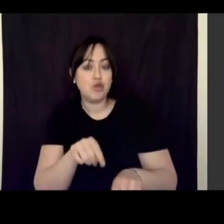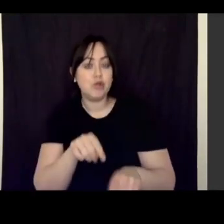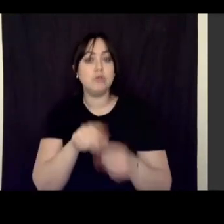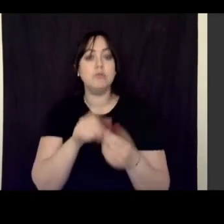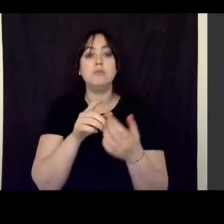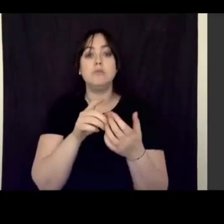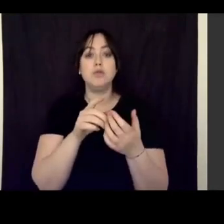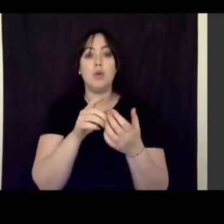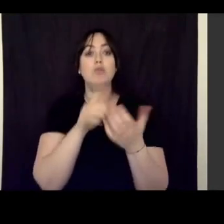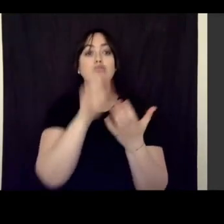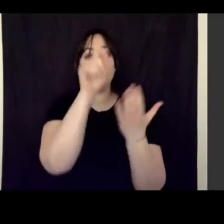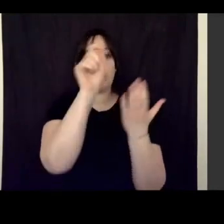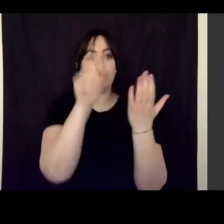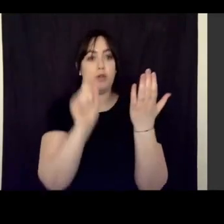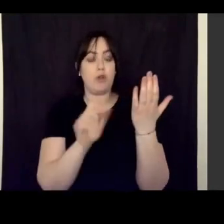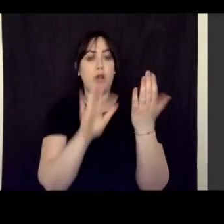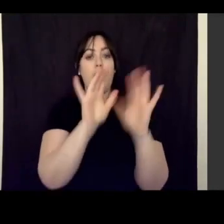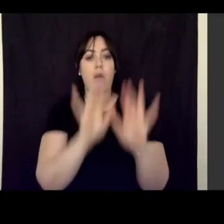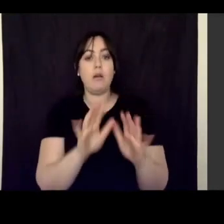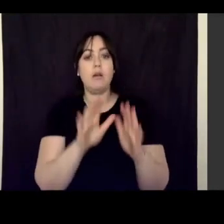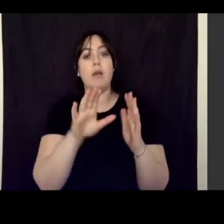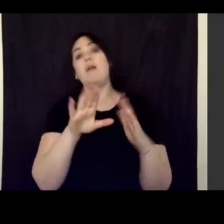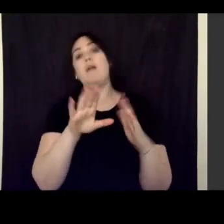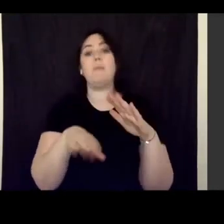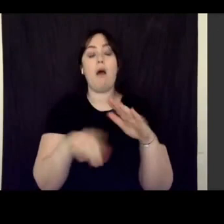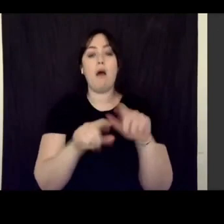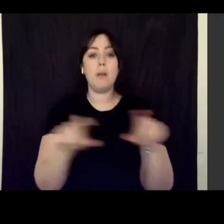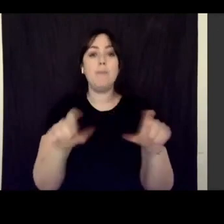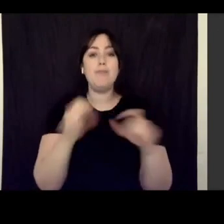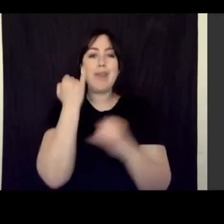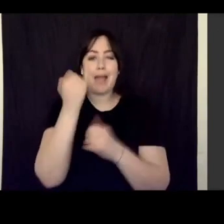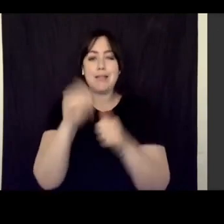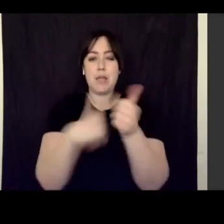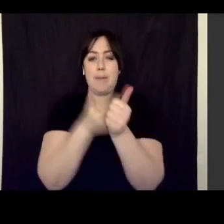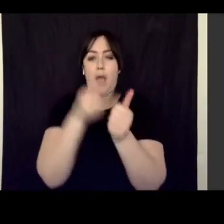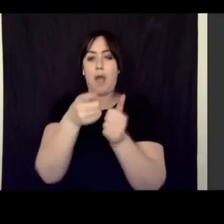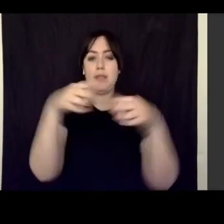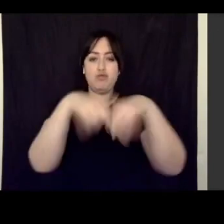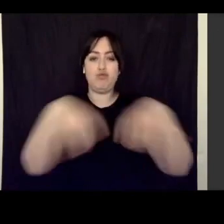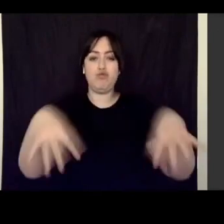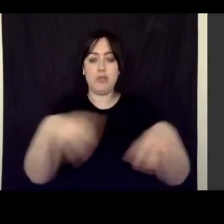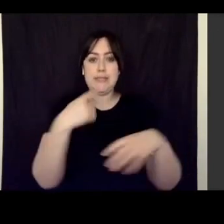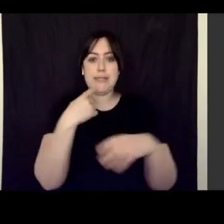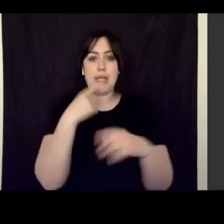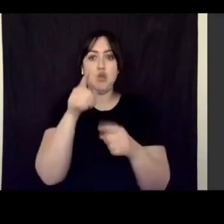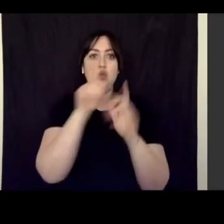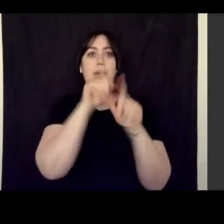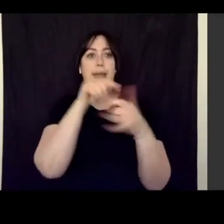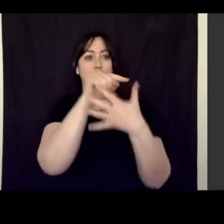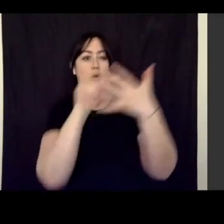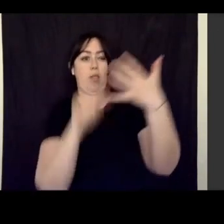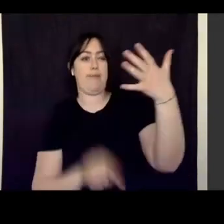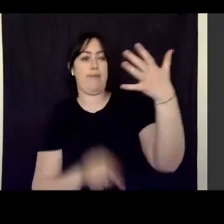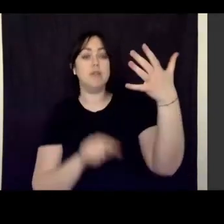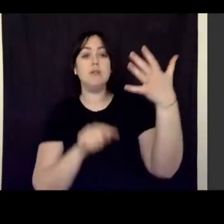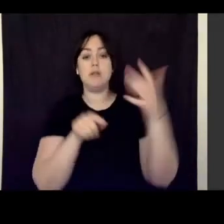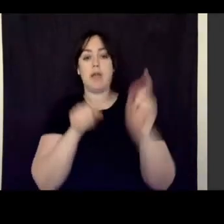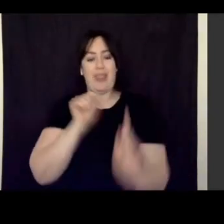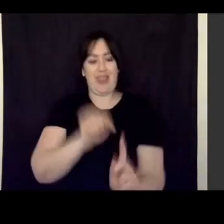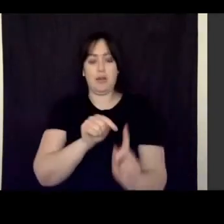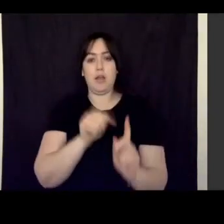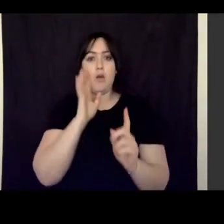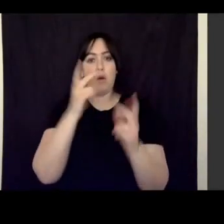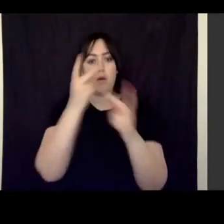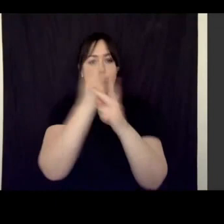the decision tree to say, okay, you've answered all these questions in this way, this is the appropriate tool to use. Now on the other side of the decision tree, it's